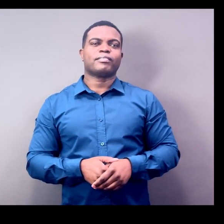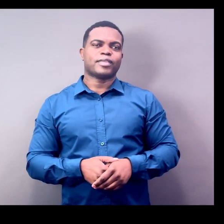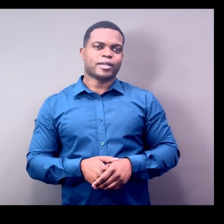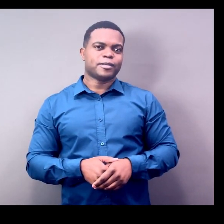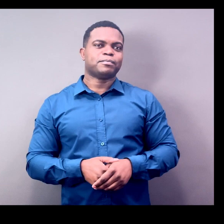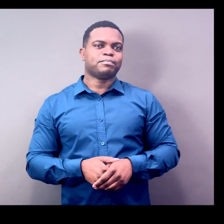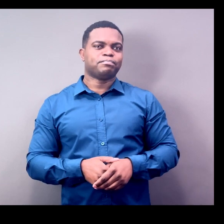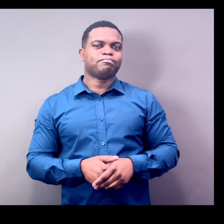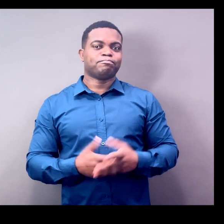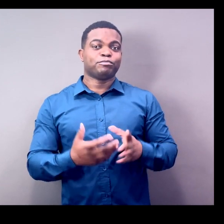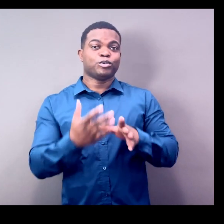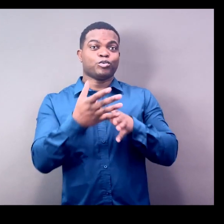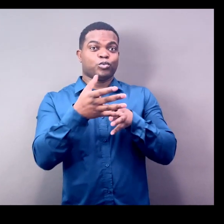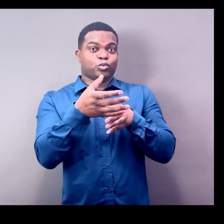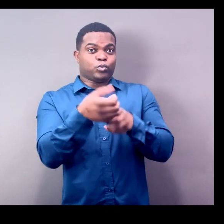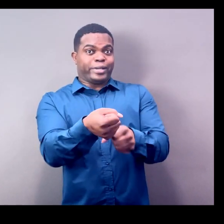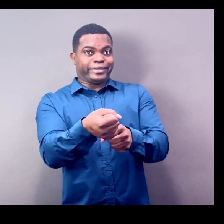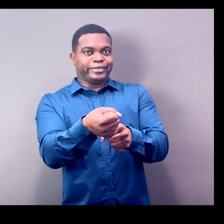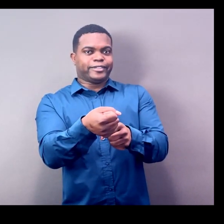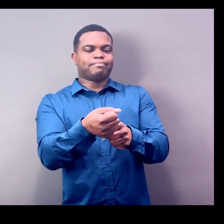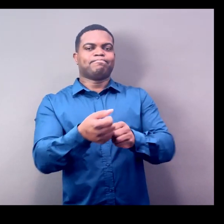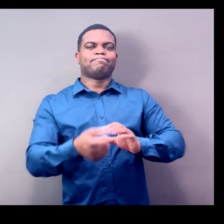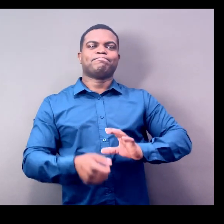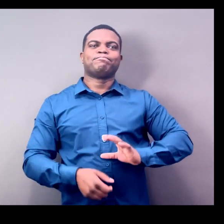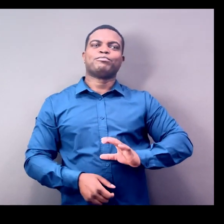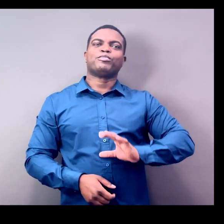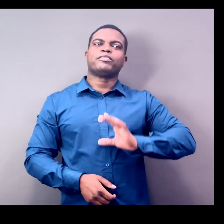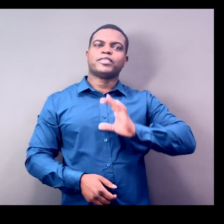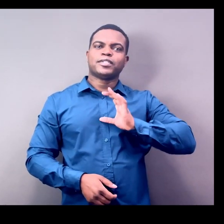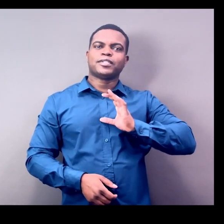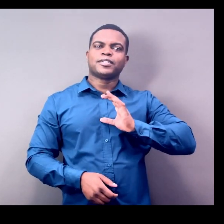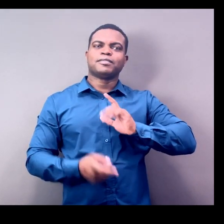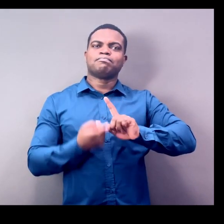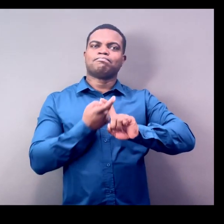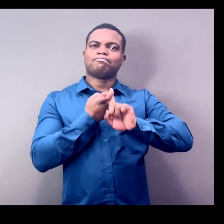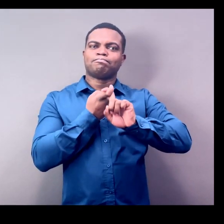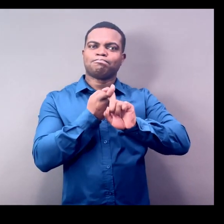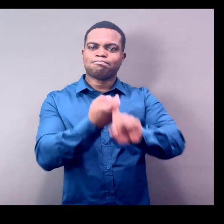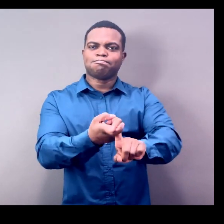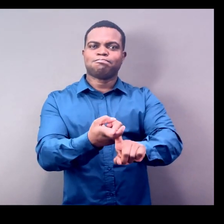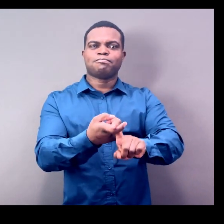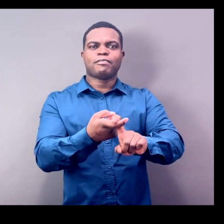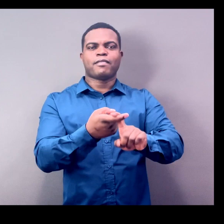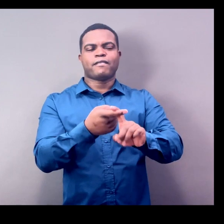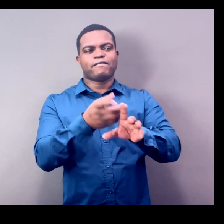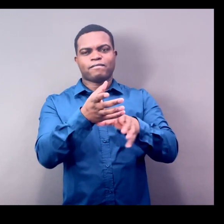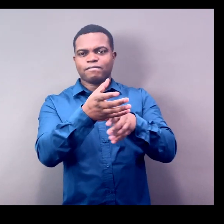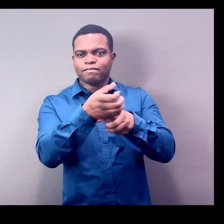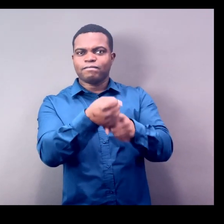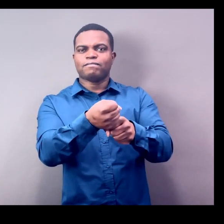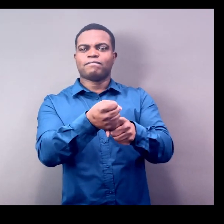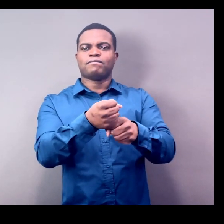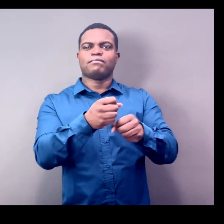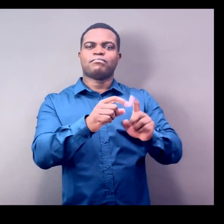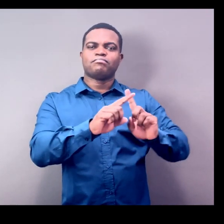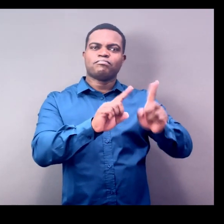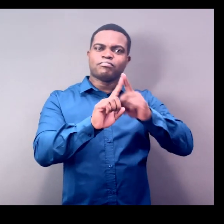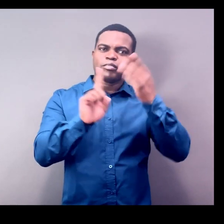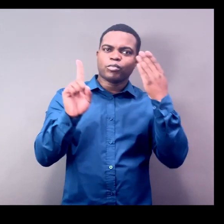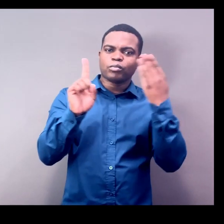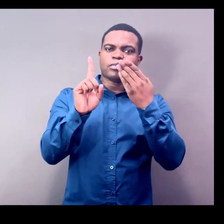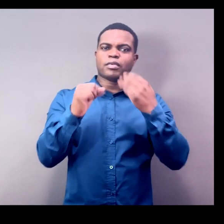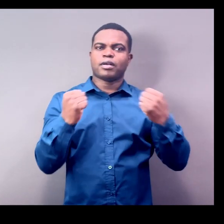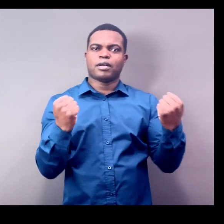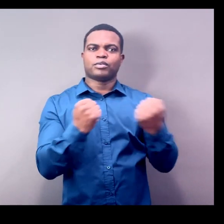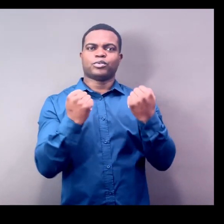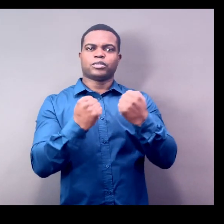So, trust is that confidence, reliance, and faith that stakeholders have in each other's intentions, actions,